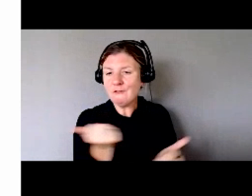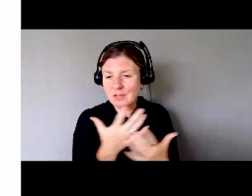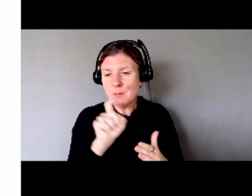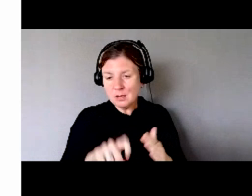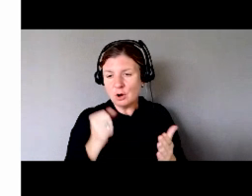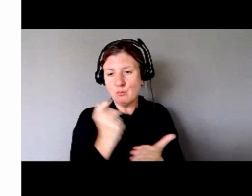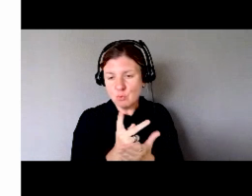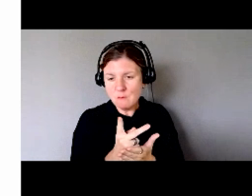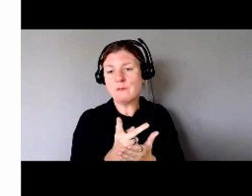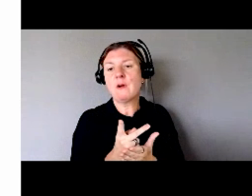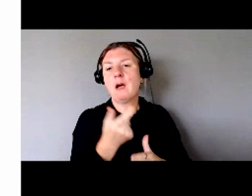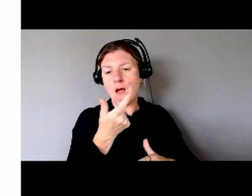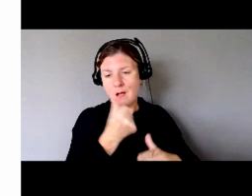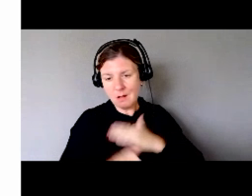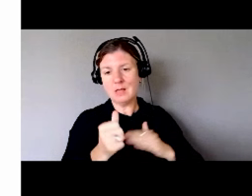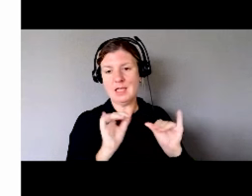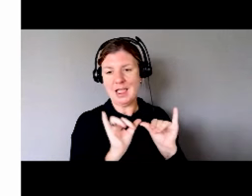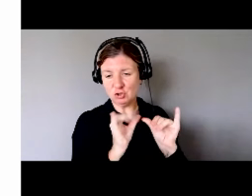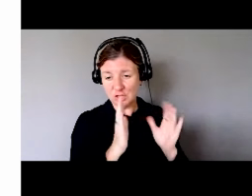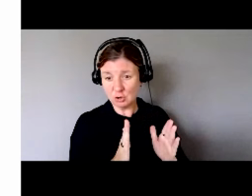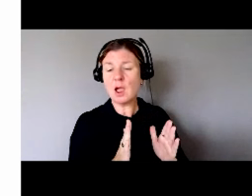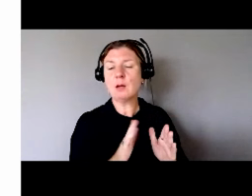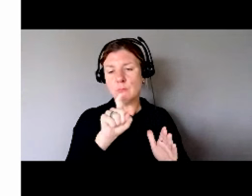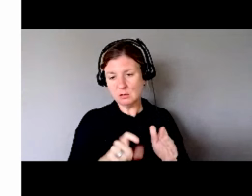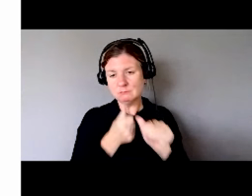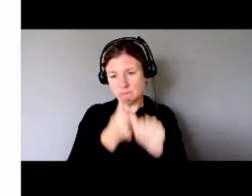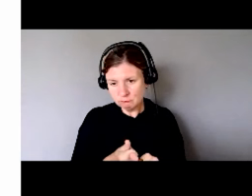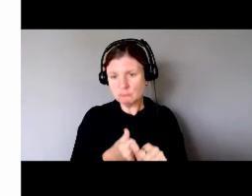should adhere to community policies.